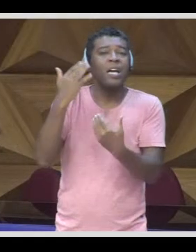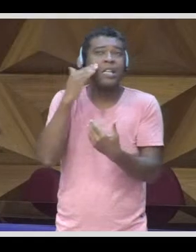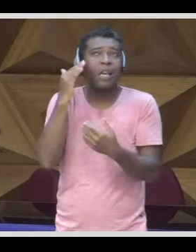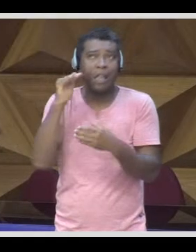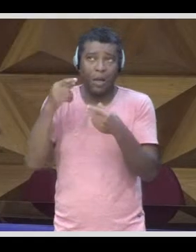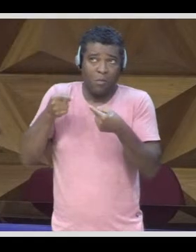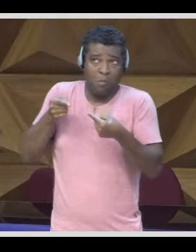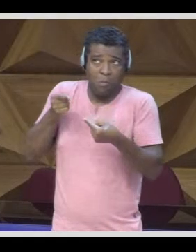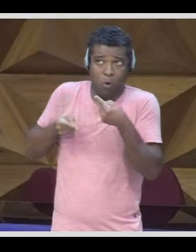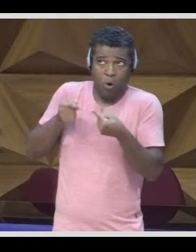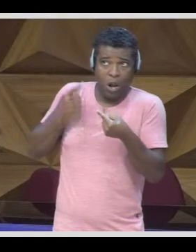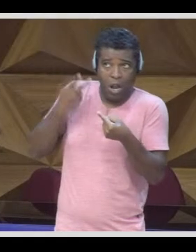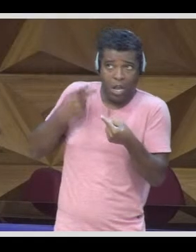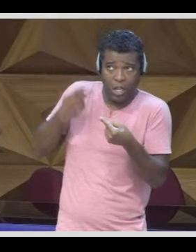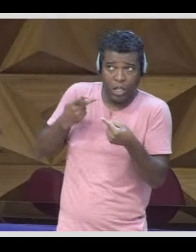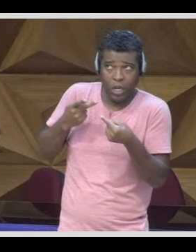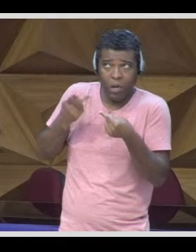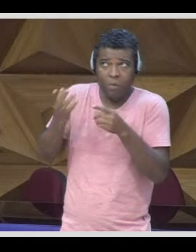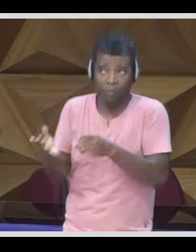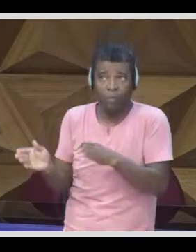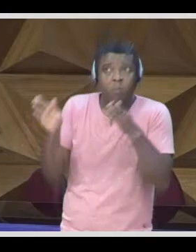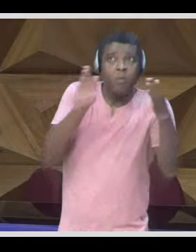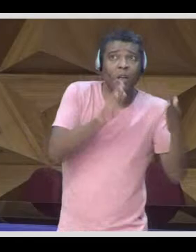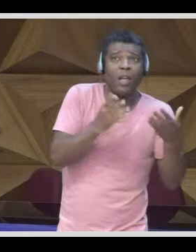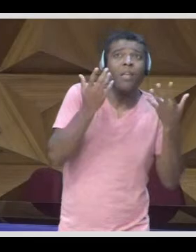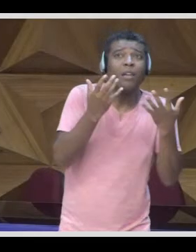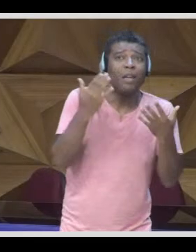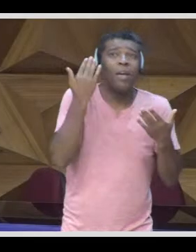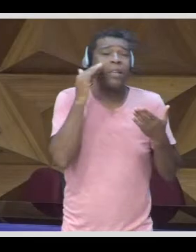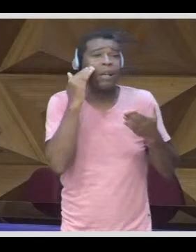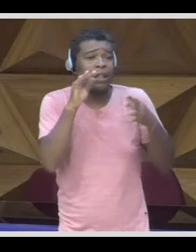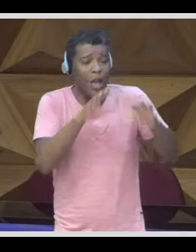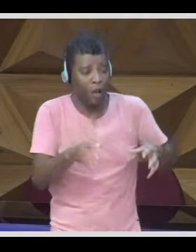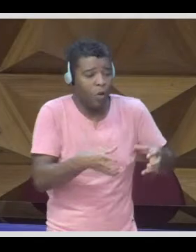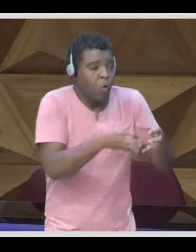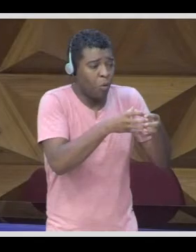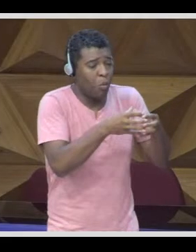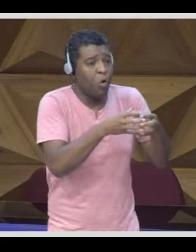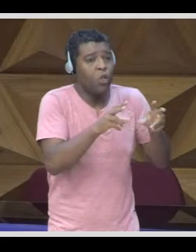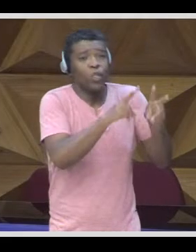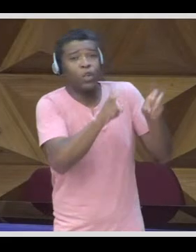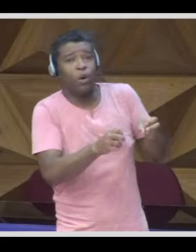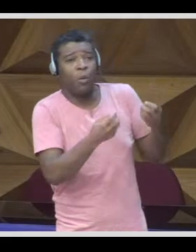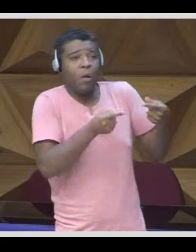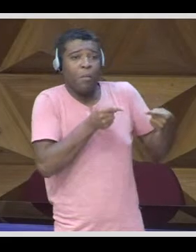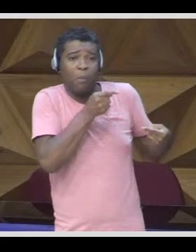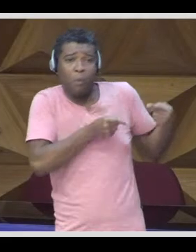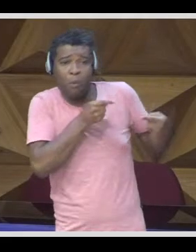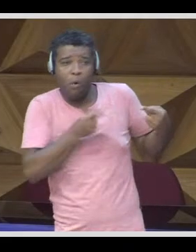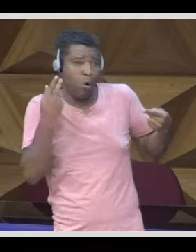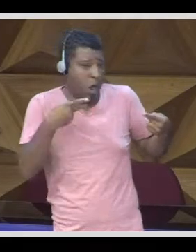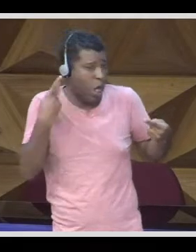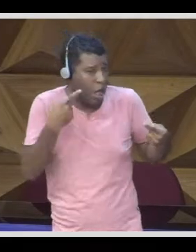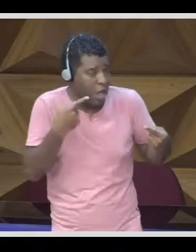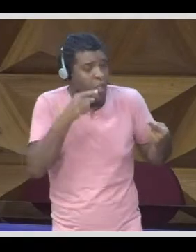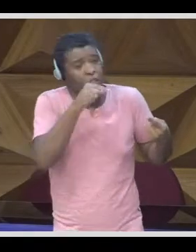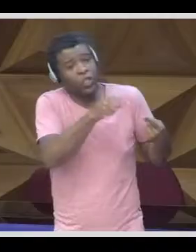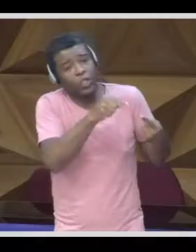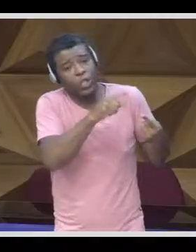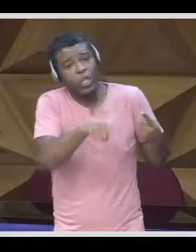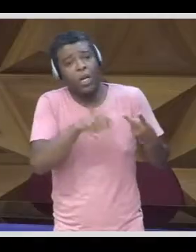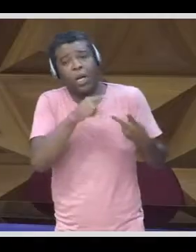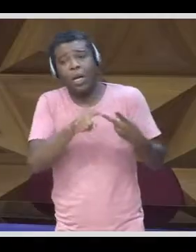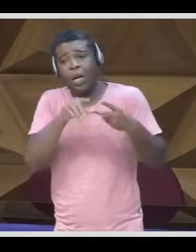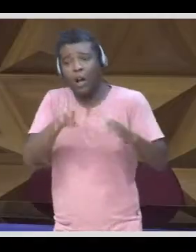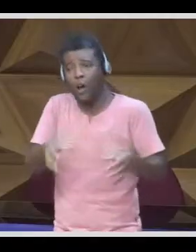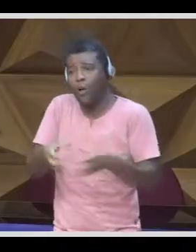at groups with different themes. Politics, there are Telegram groups about education. People join to learn